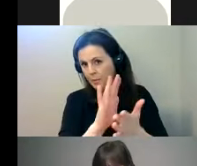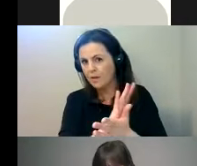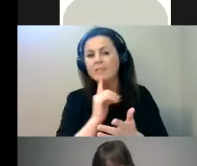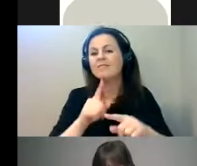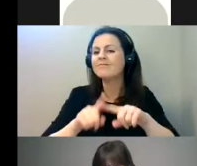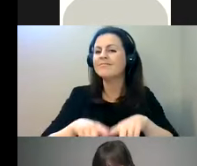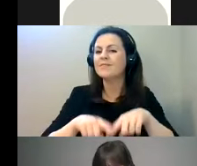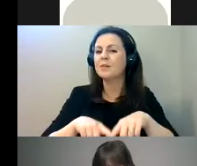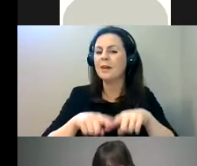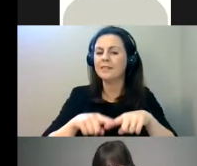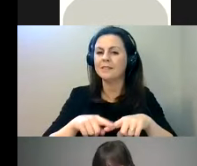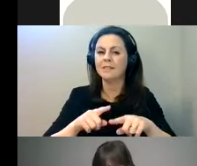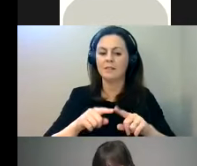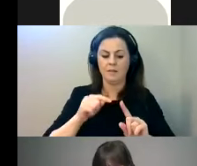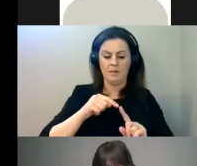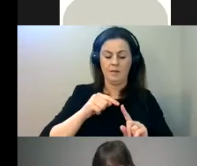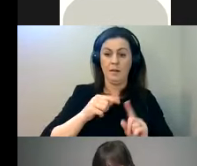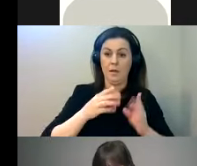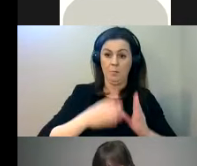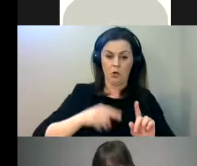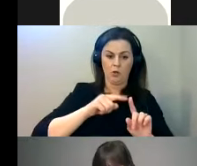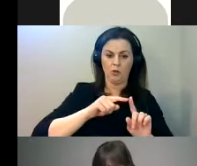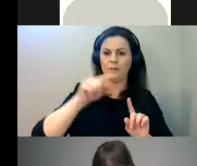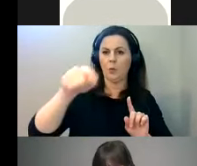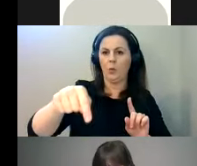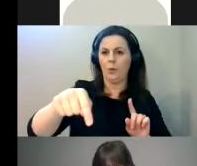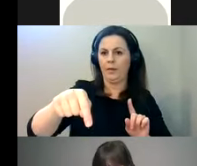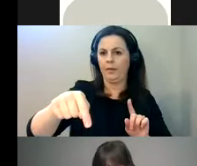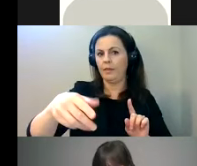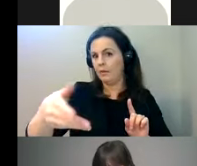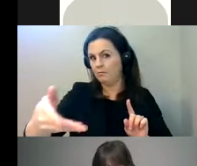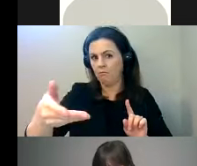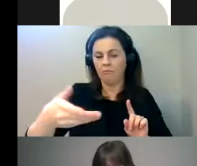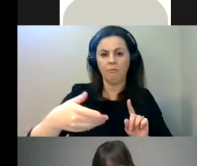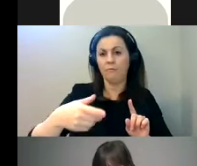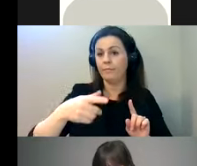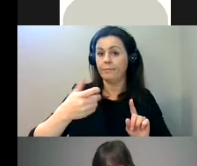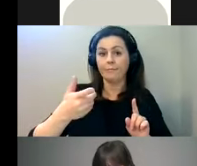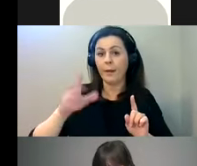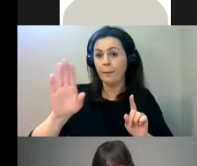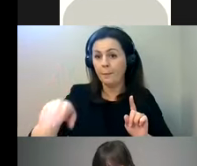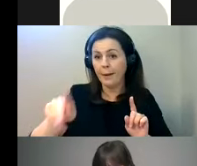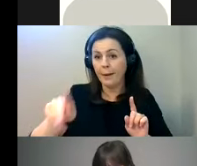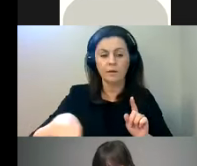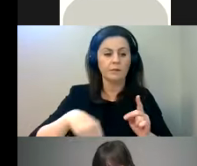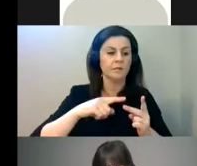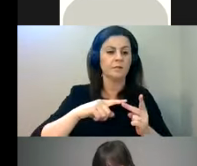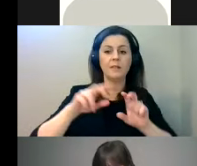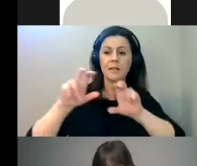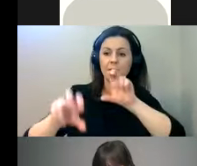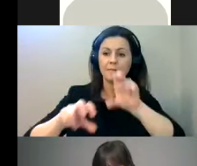individual and the entity which they are trying to get to rely on it. So, for example, a bank, an